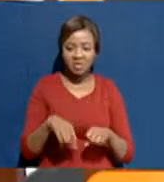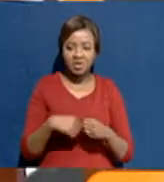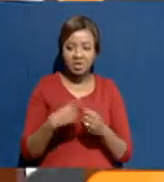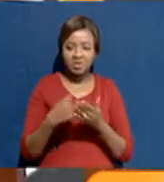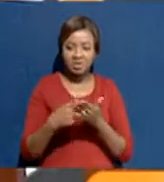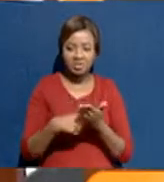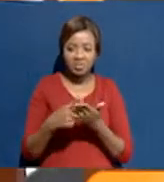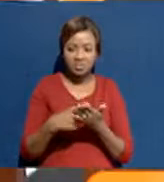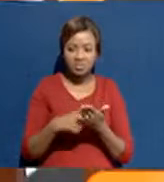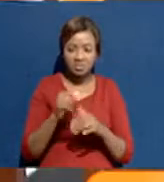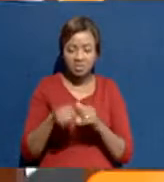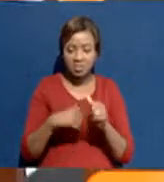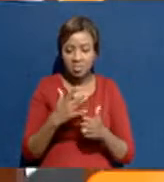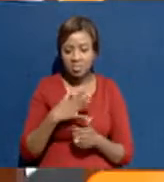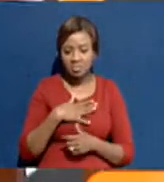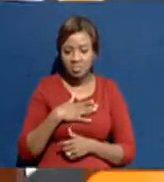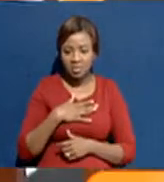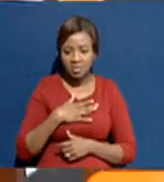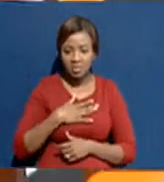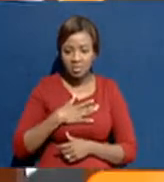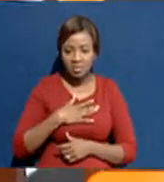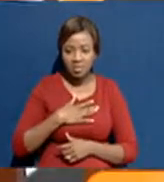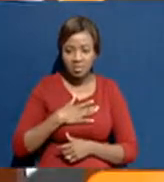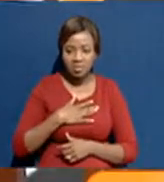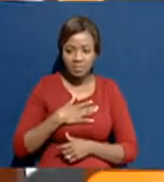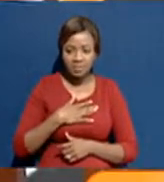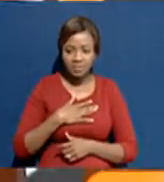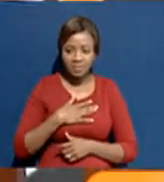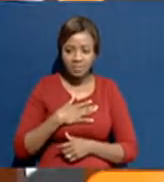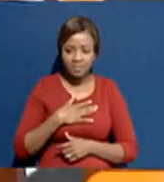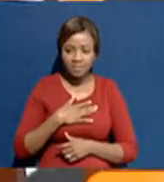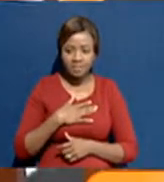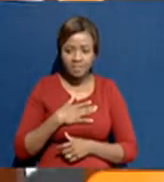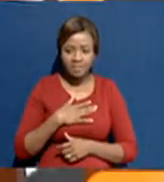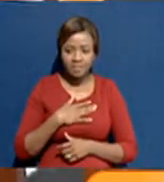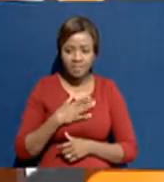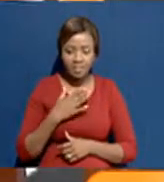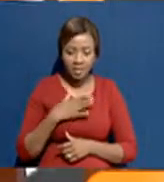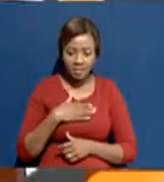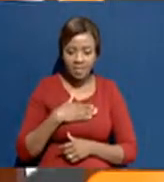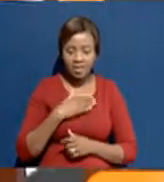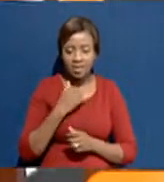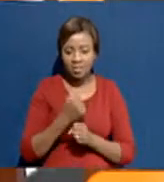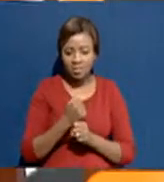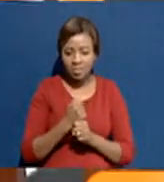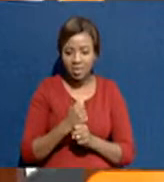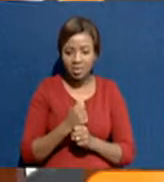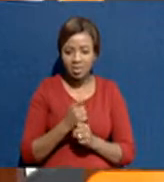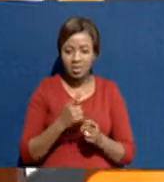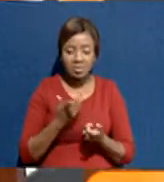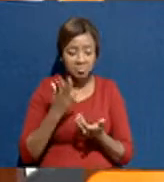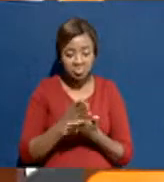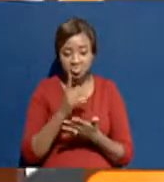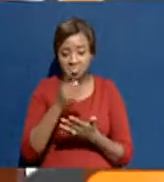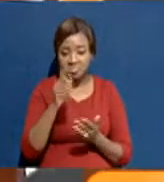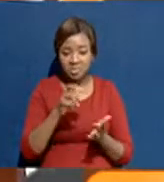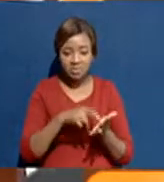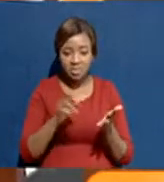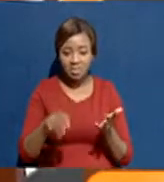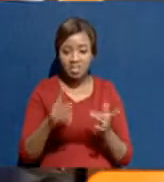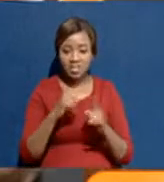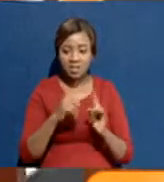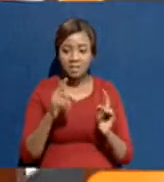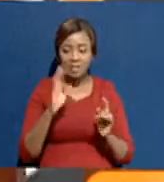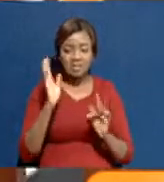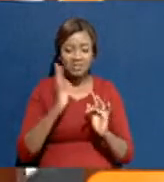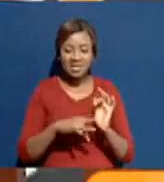exit. And he was very surprised. I told him, we all want to go out, but you have to stop this witch hunt. We can't go out with